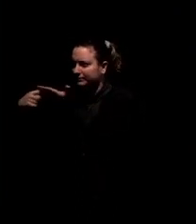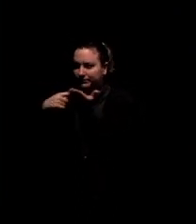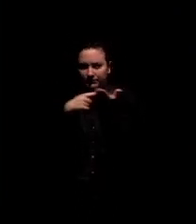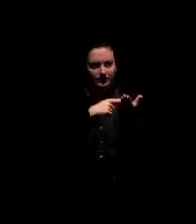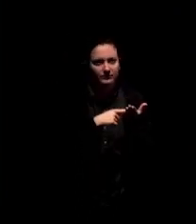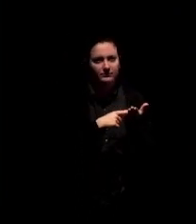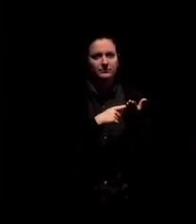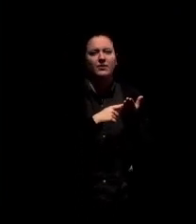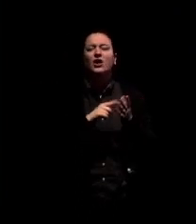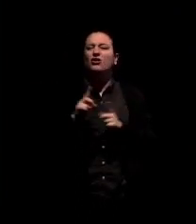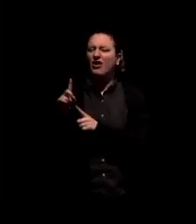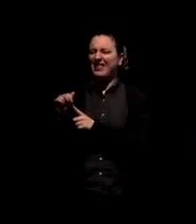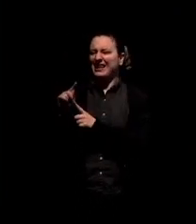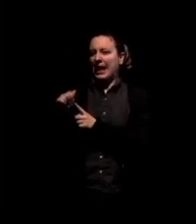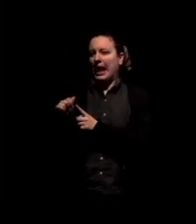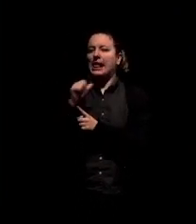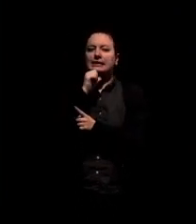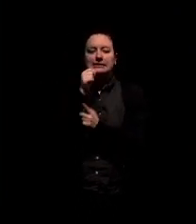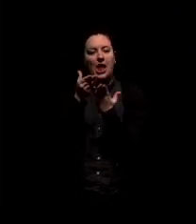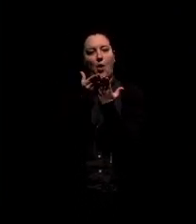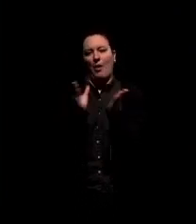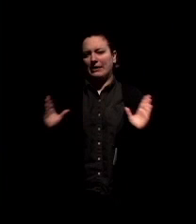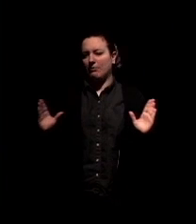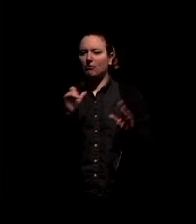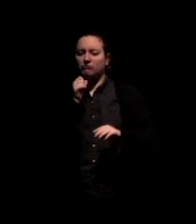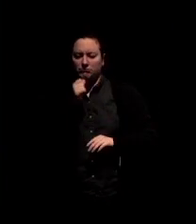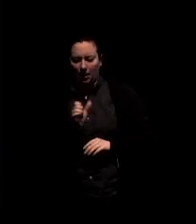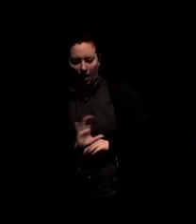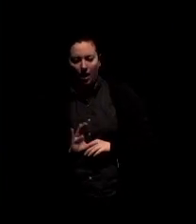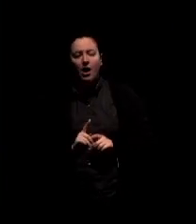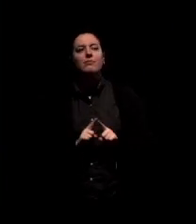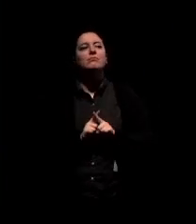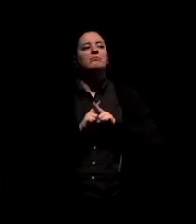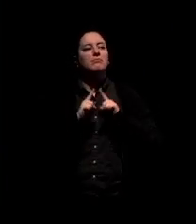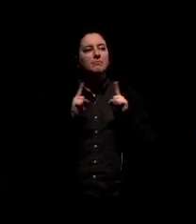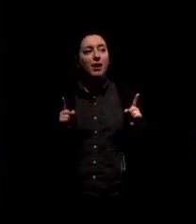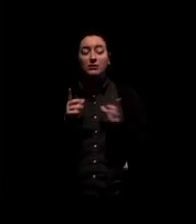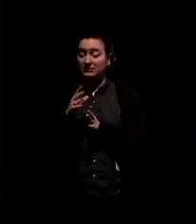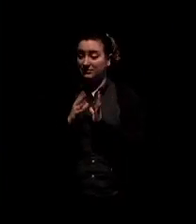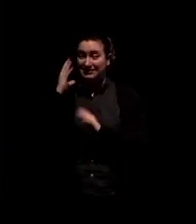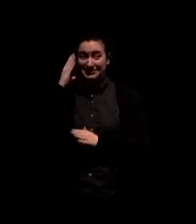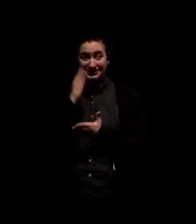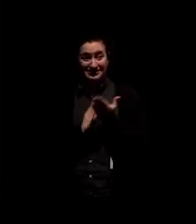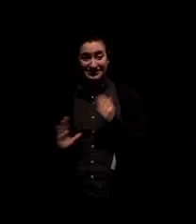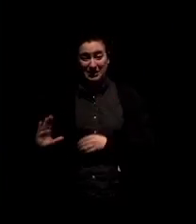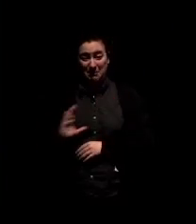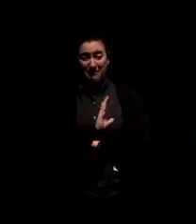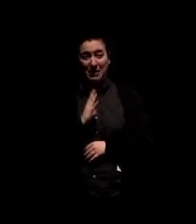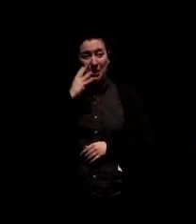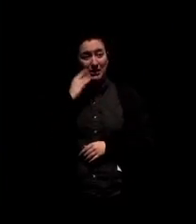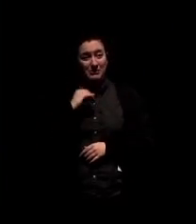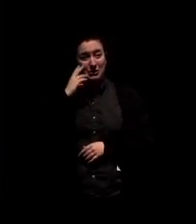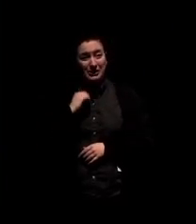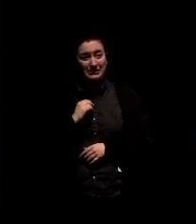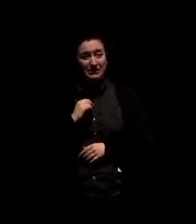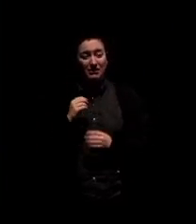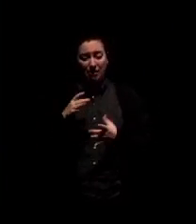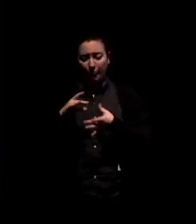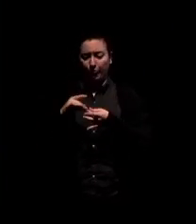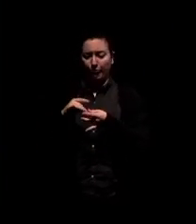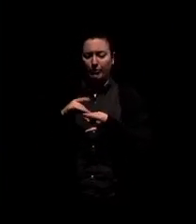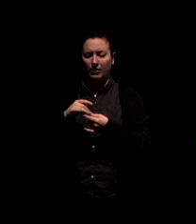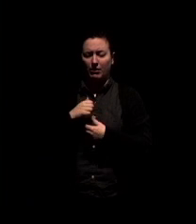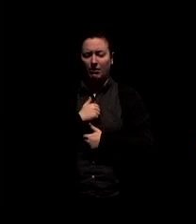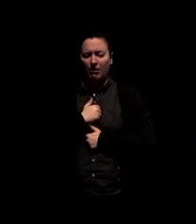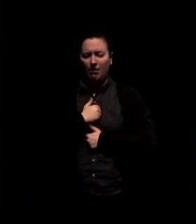the comments and experiences recorded in that report are just truly heartbreaking. People